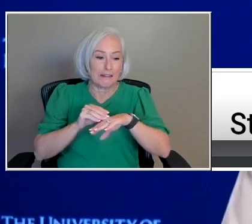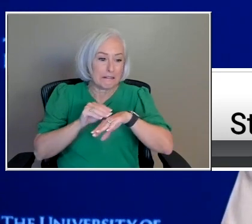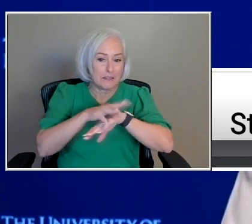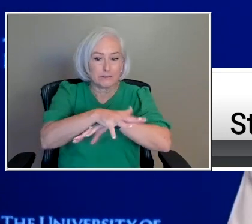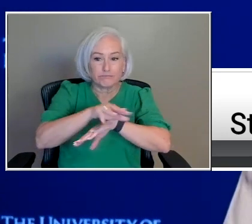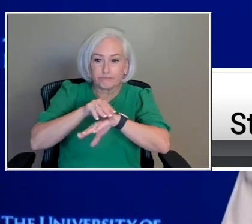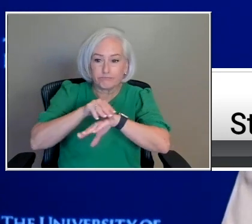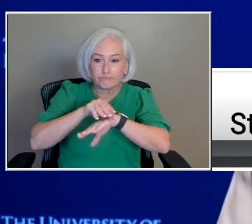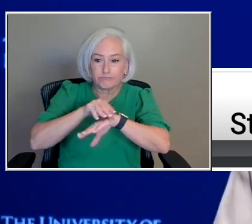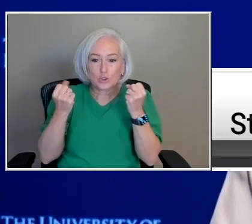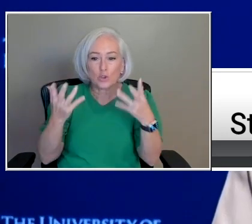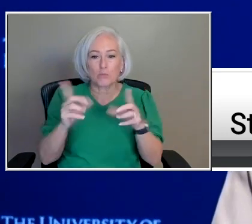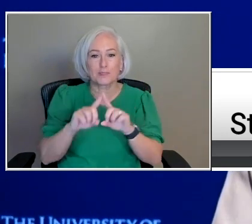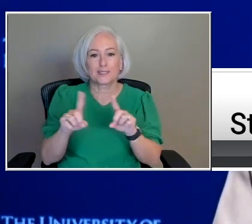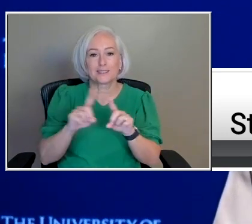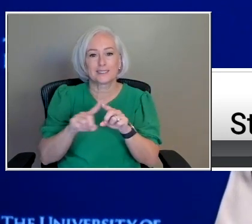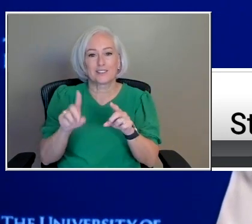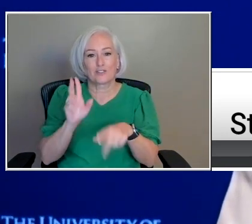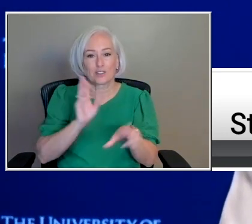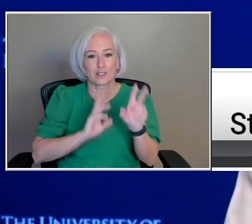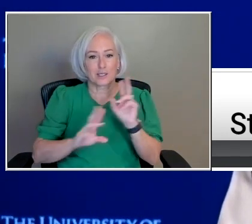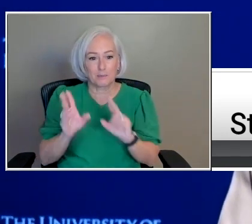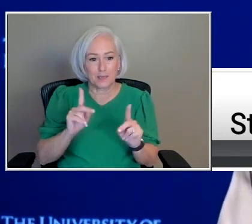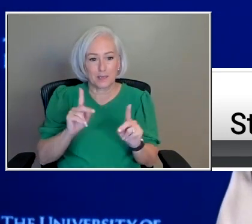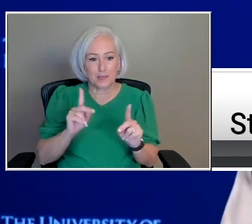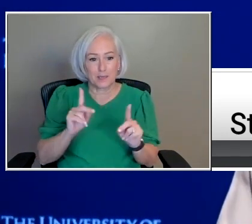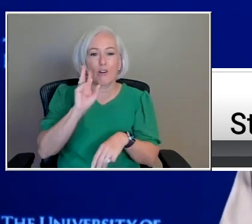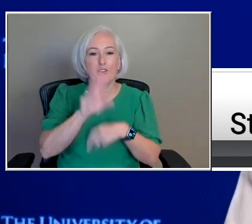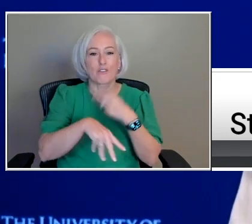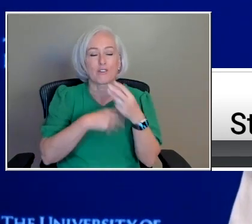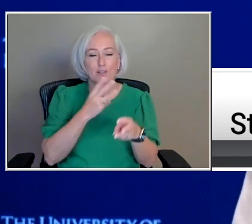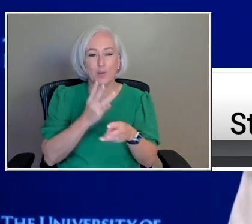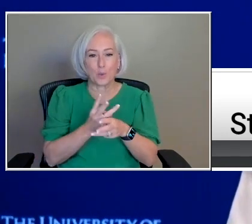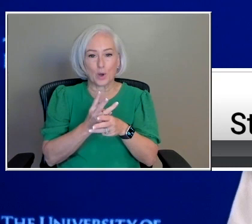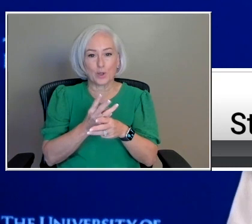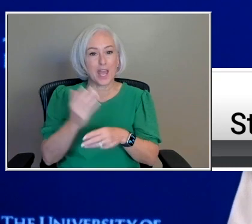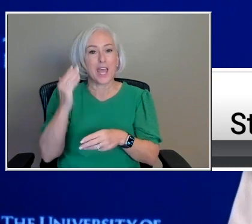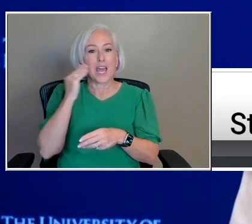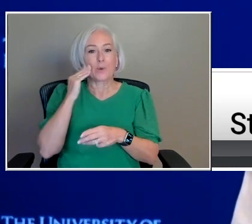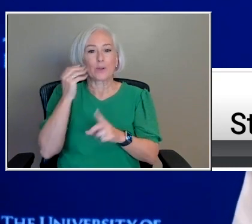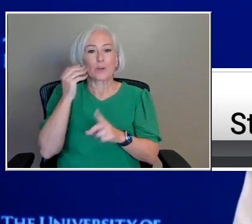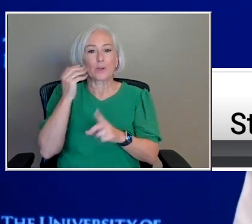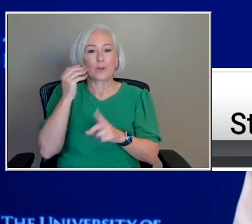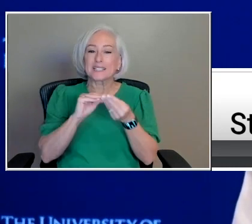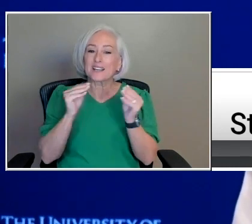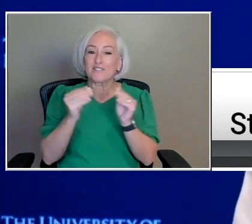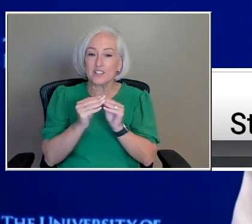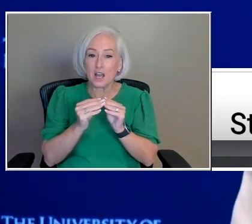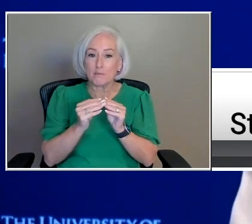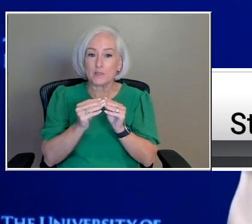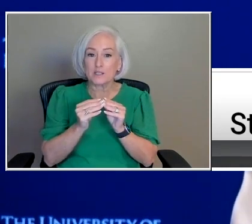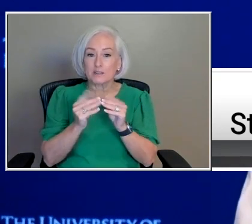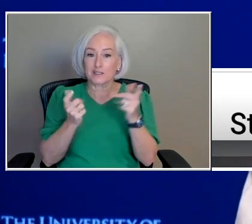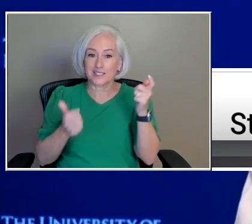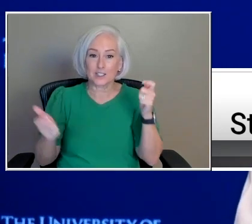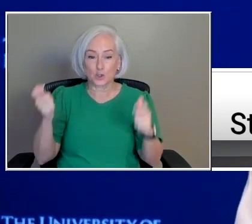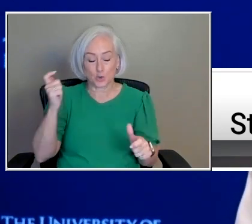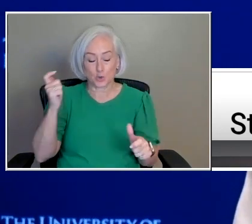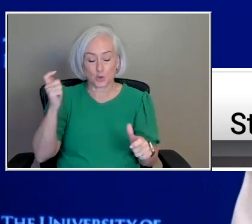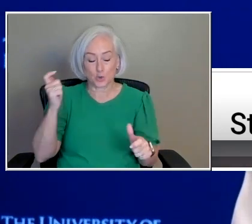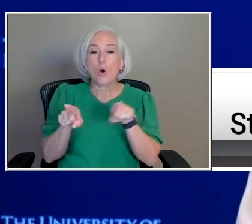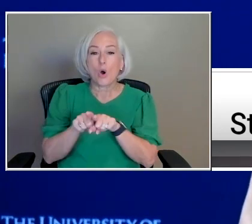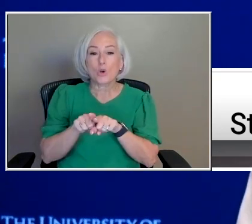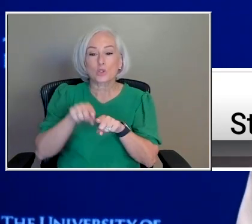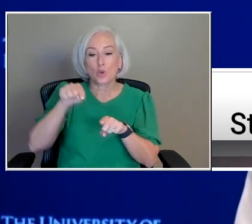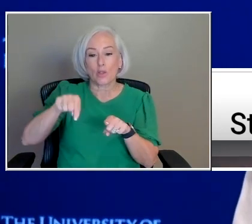people, so many people around the world. We know that just the impact of the pure numbers is greater. In addition, what this study